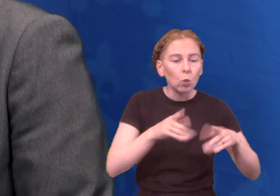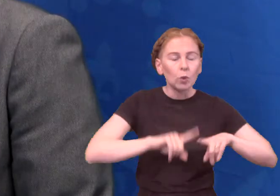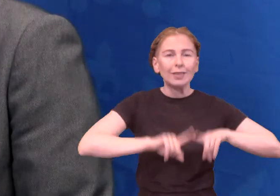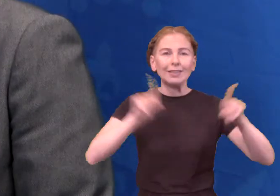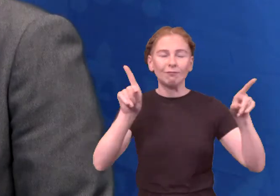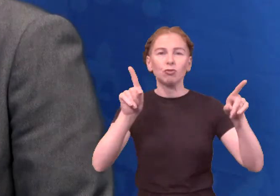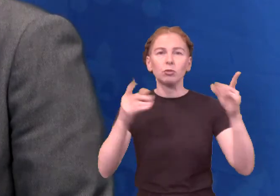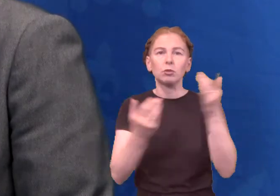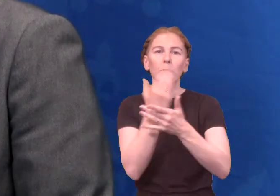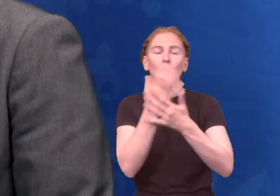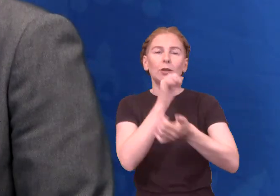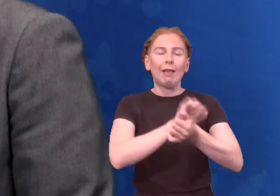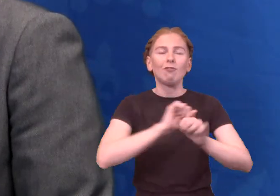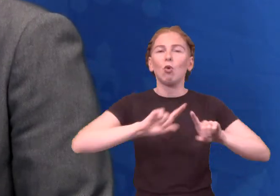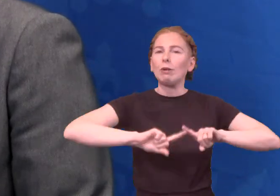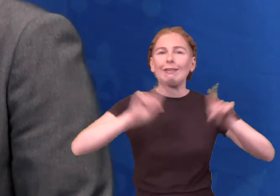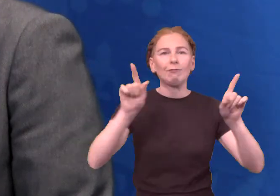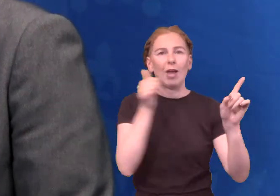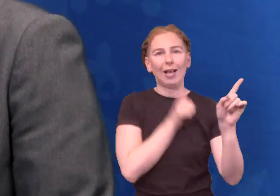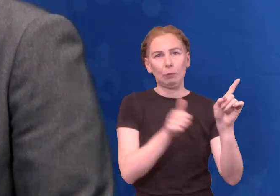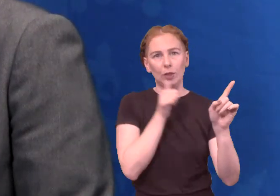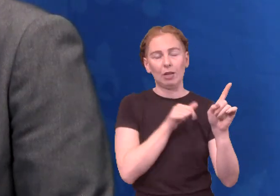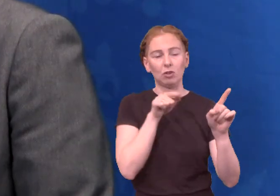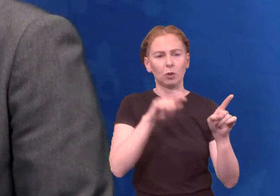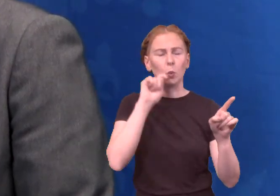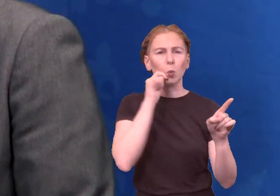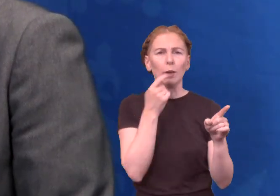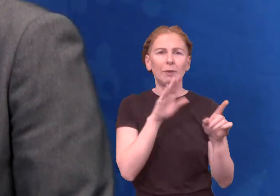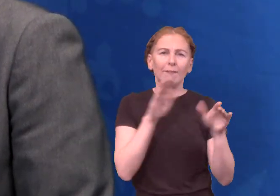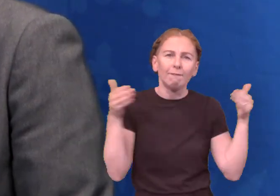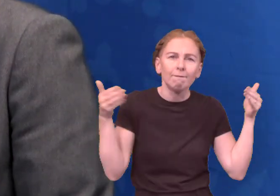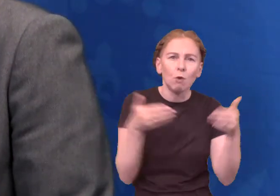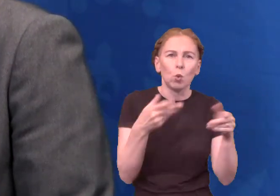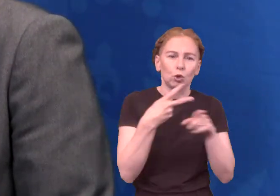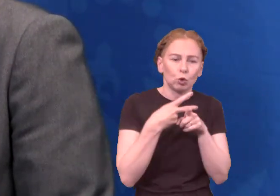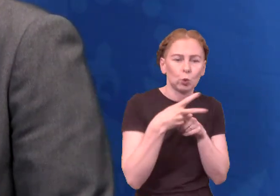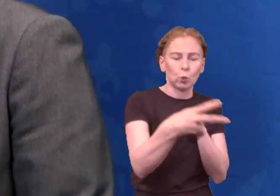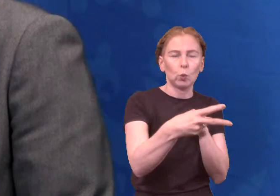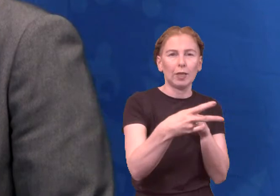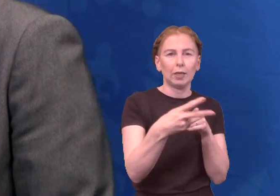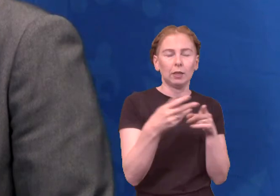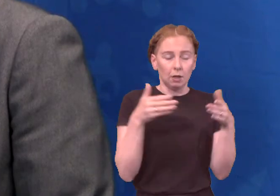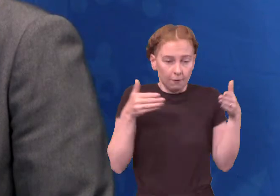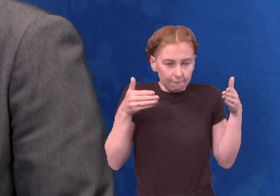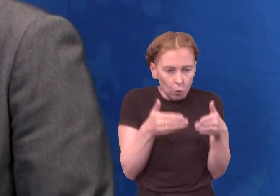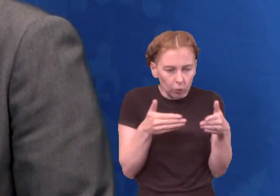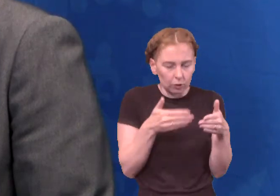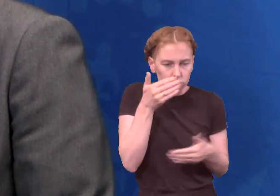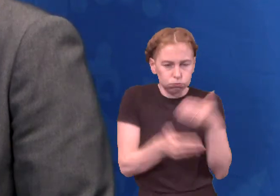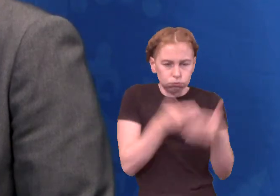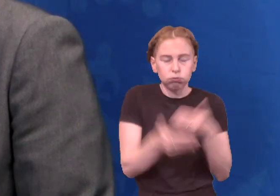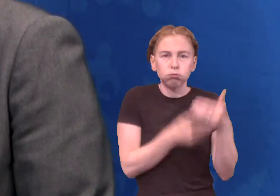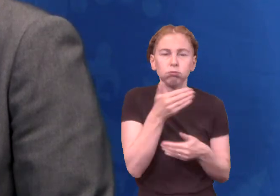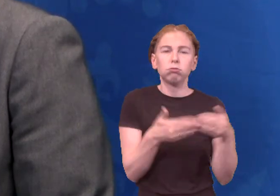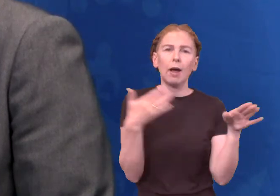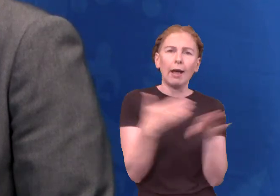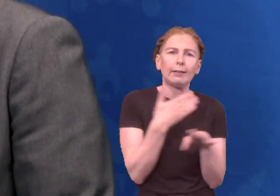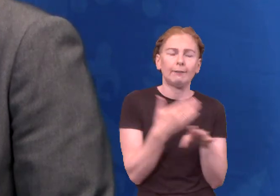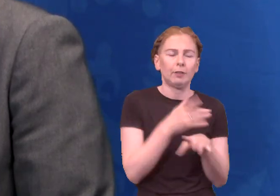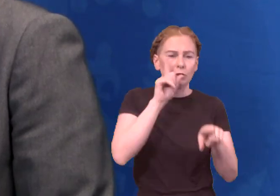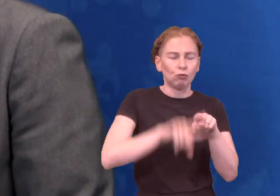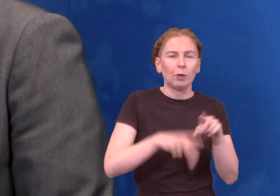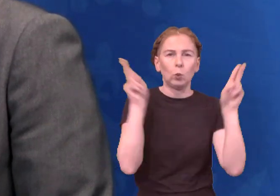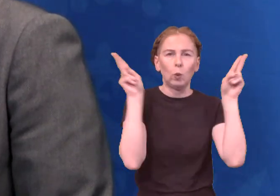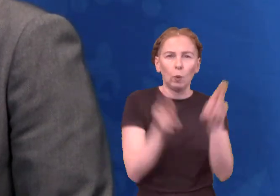a period of a couple of weeks of intensification. So that's very focused activity, deliberate